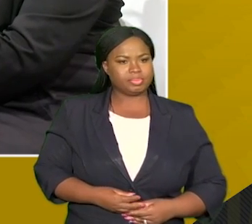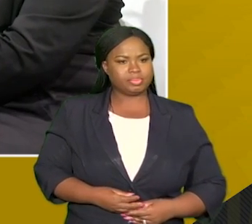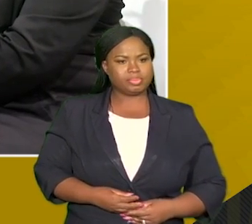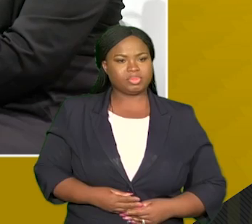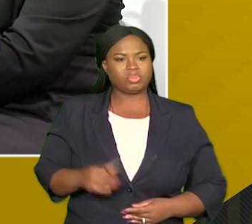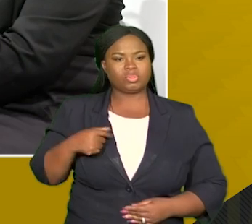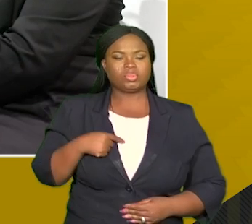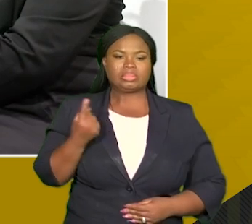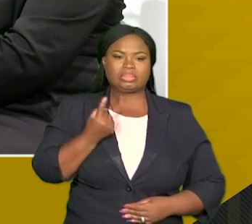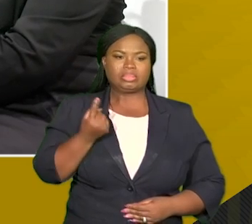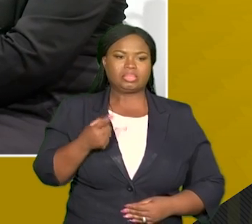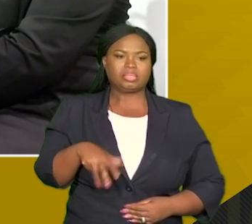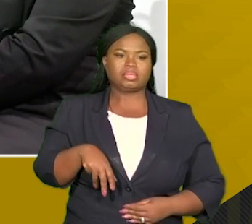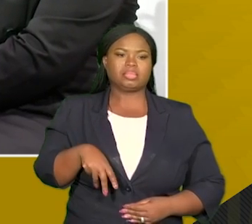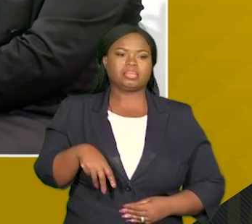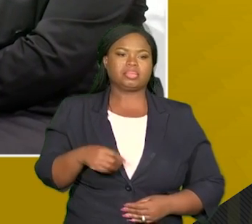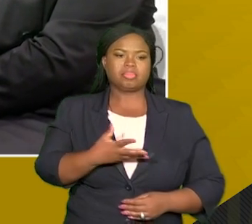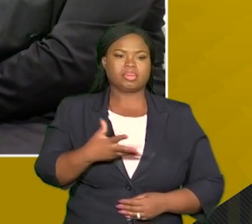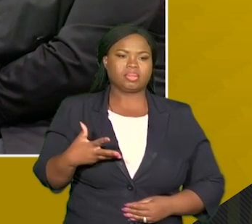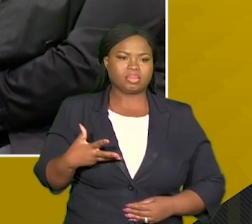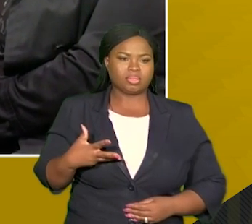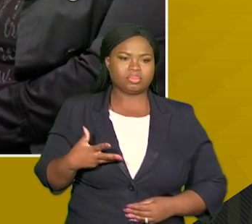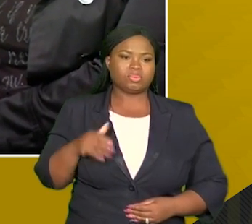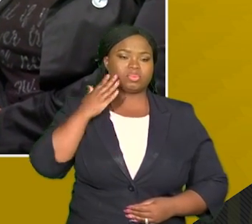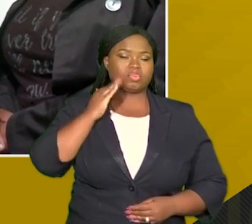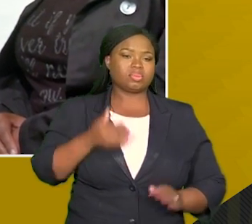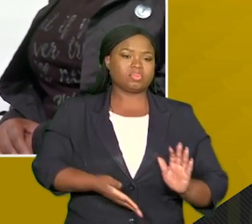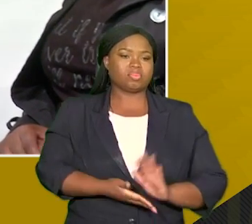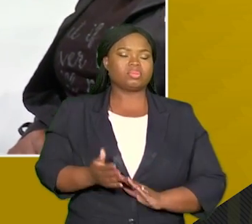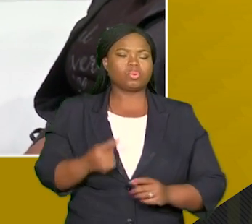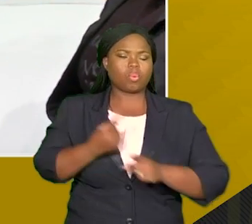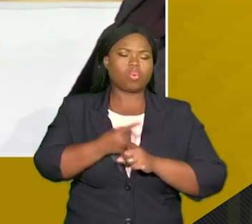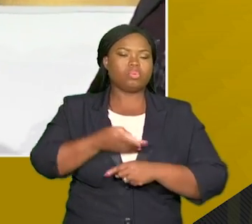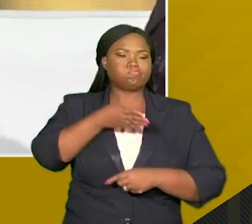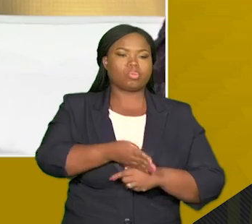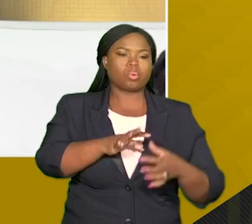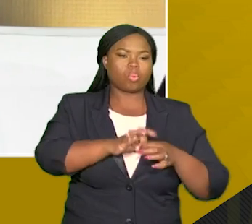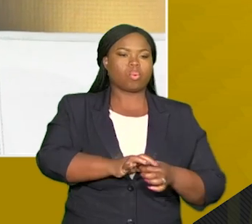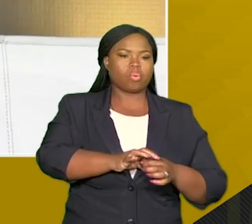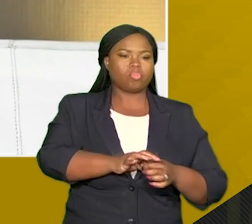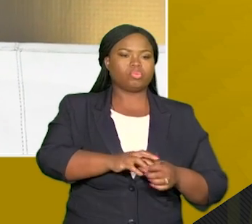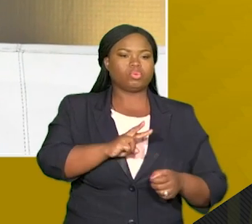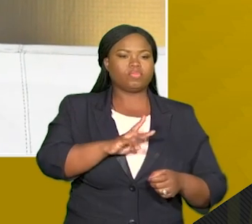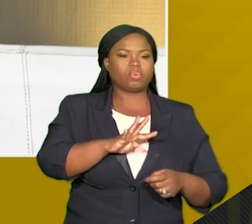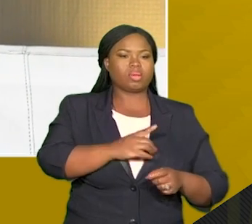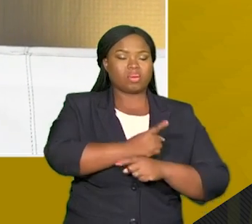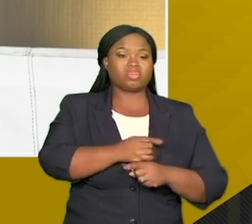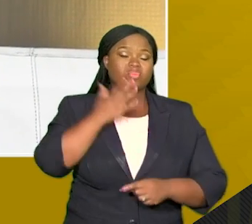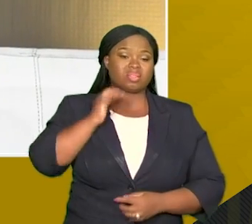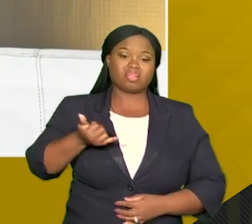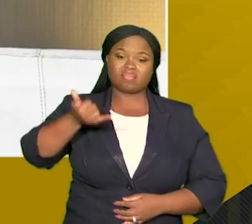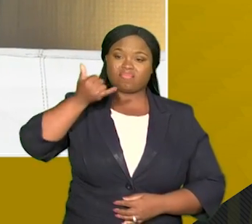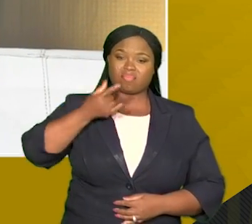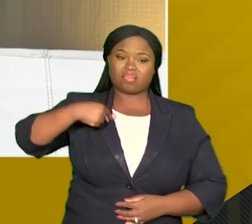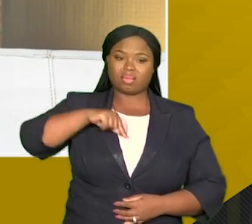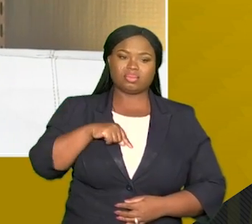She was a single parent. Her children about 24/7. So the moment when she wanna call her,